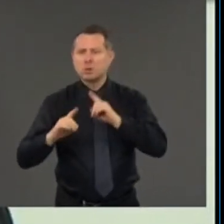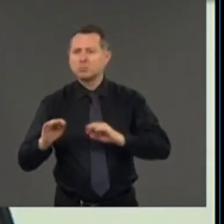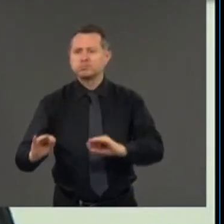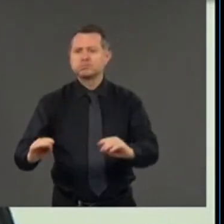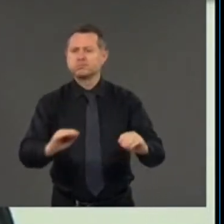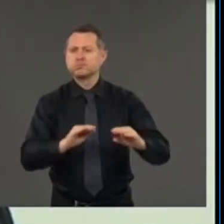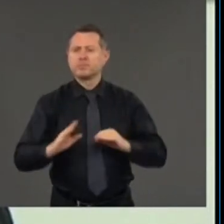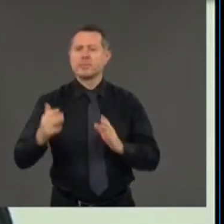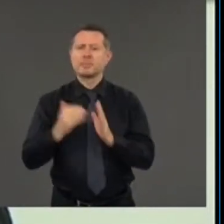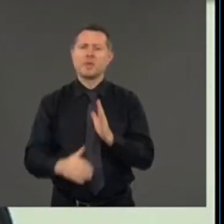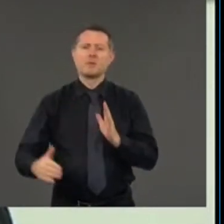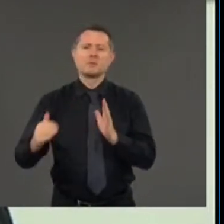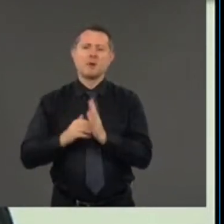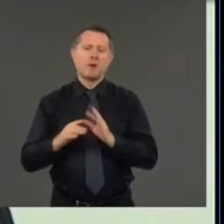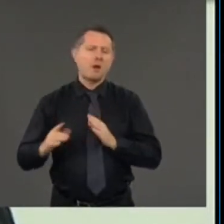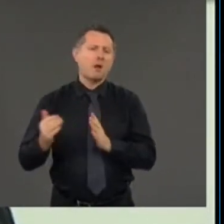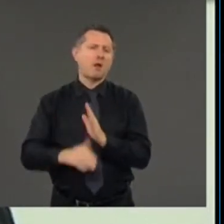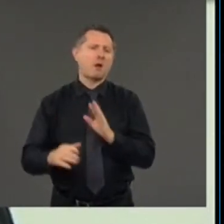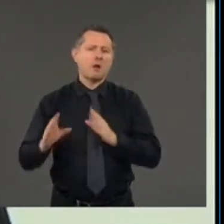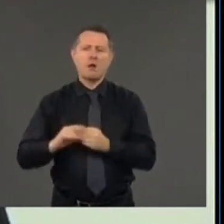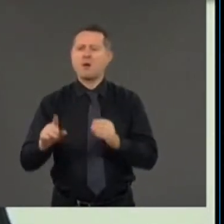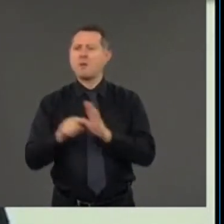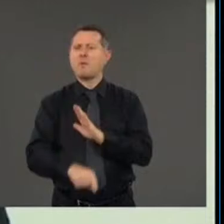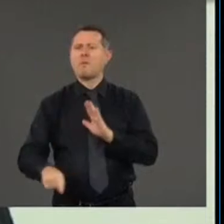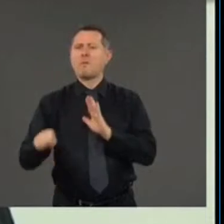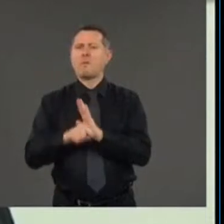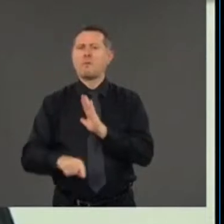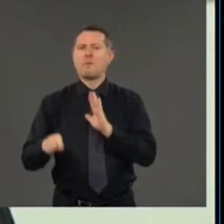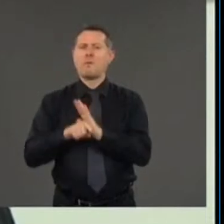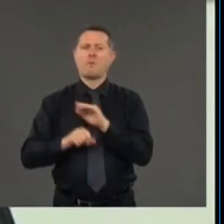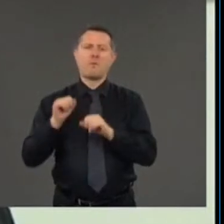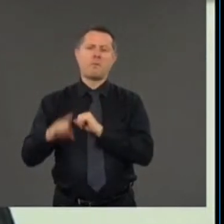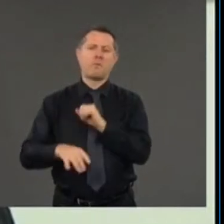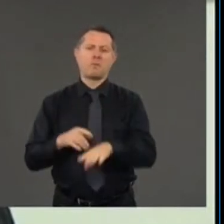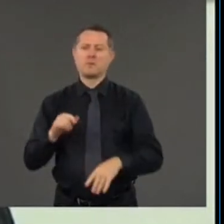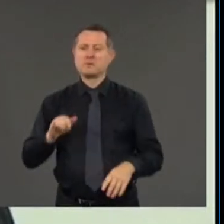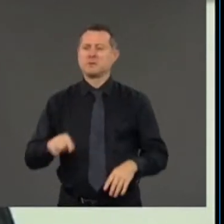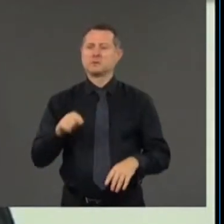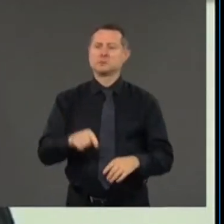perpetuated, basically saying X causes Y.